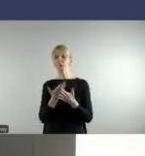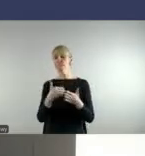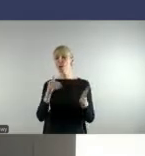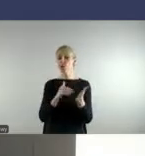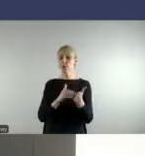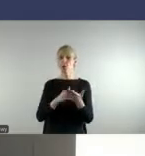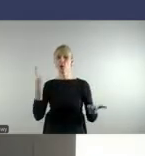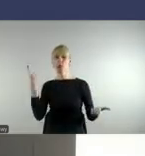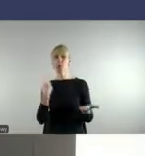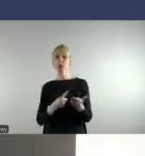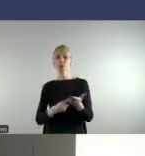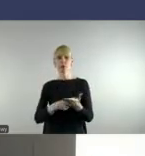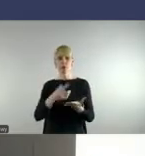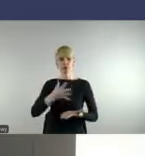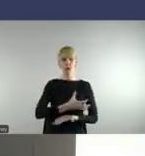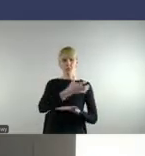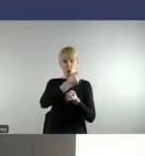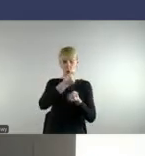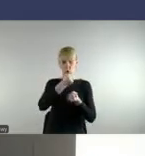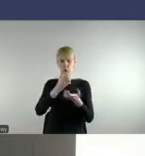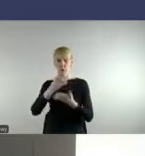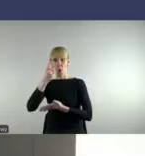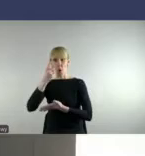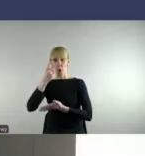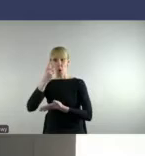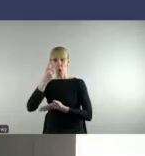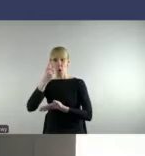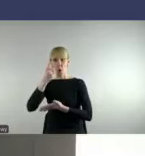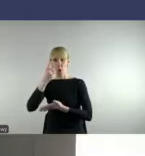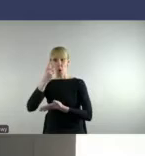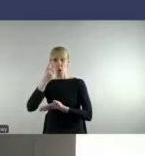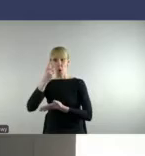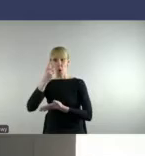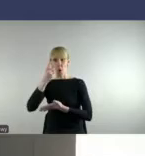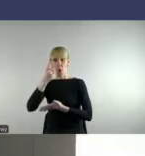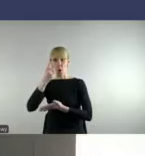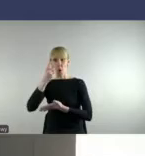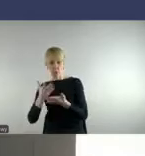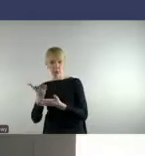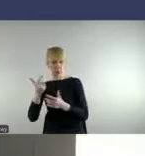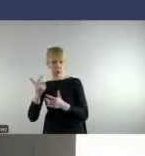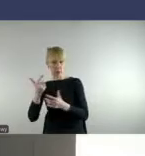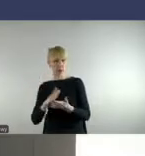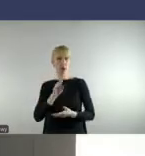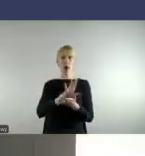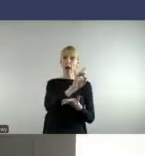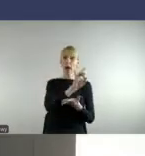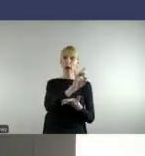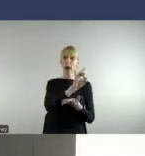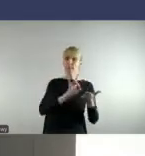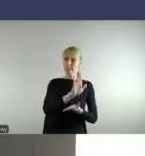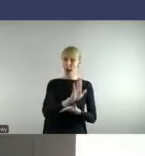rescue operation says they need 1,000 sandbags, and 500.